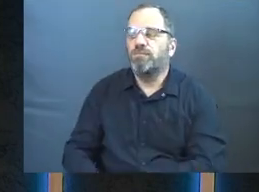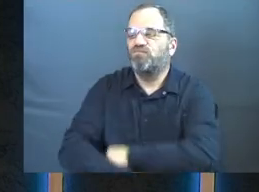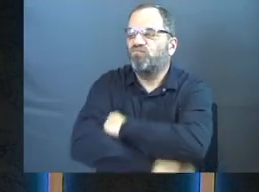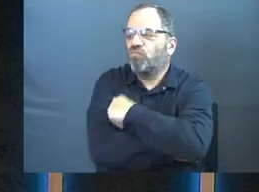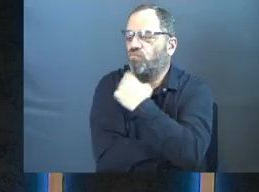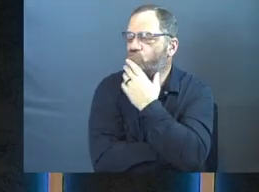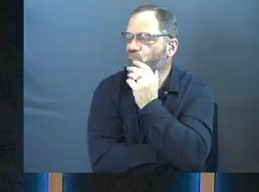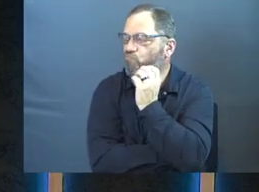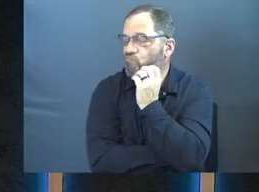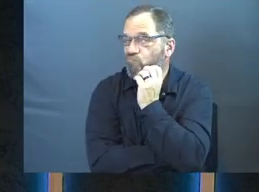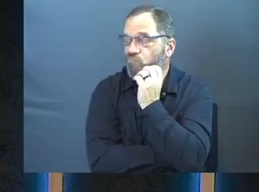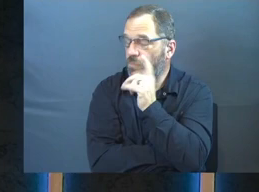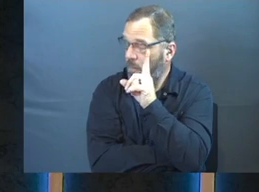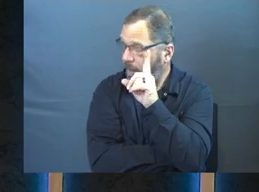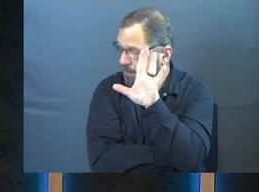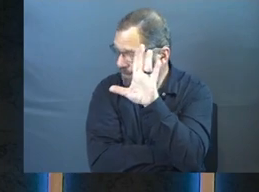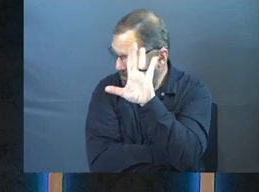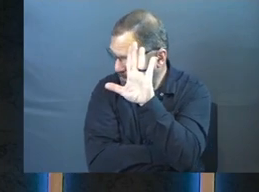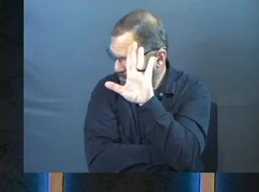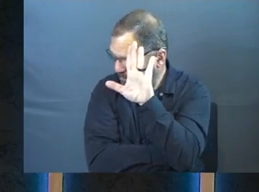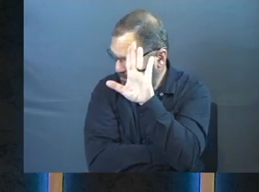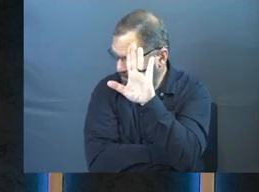silence and do they just silence you to death?